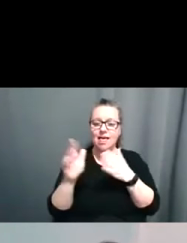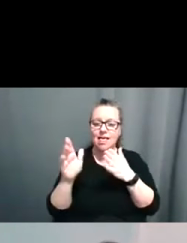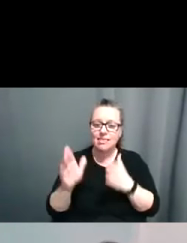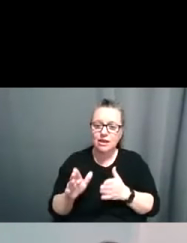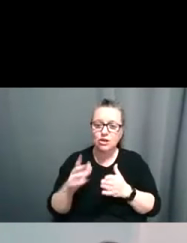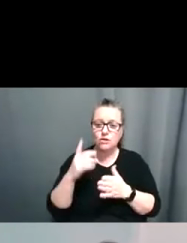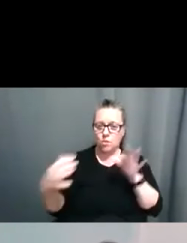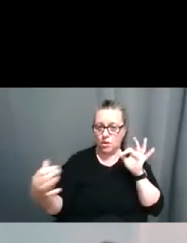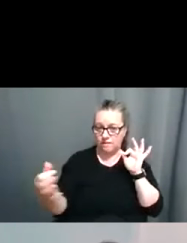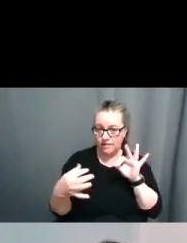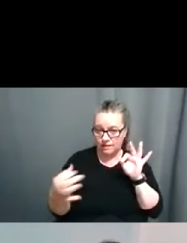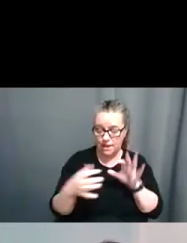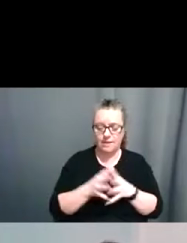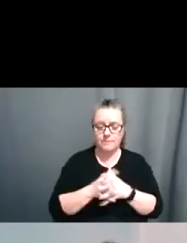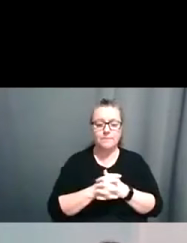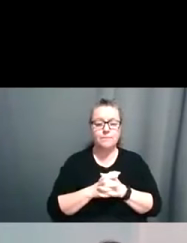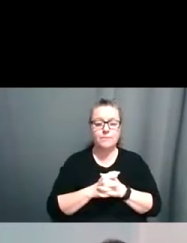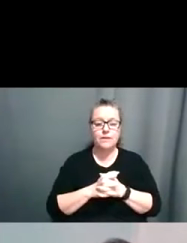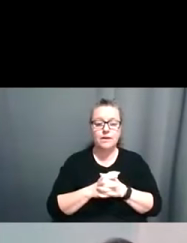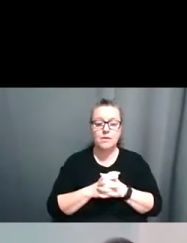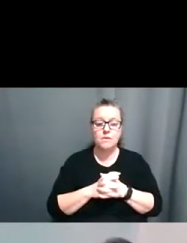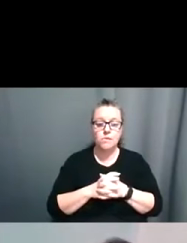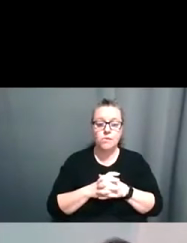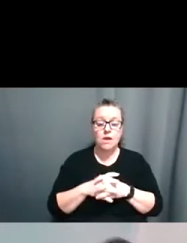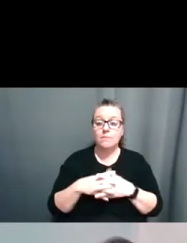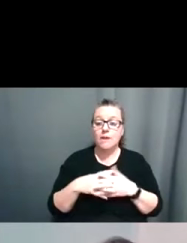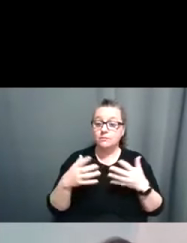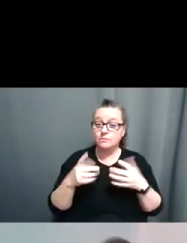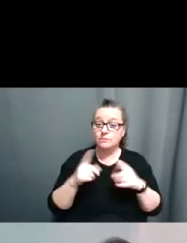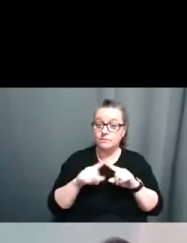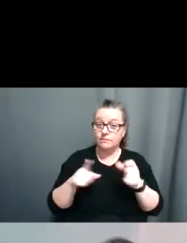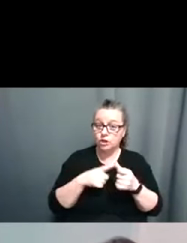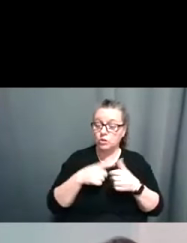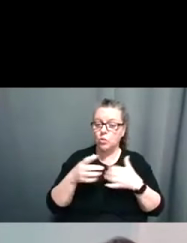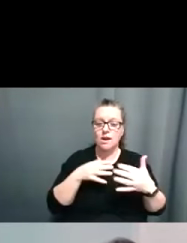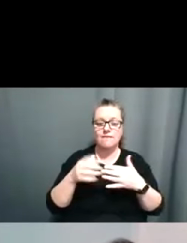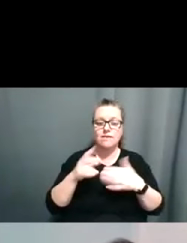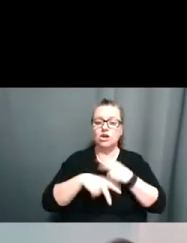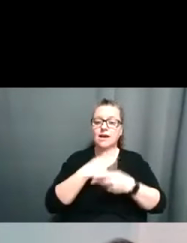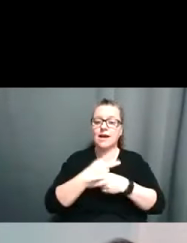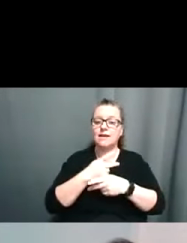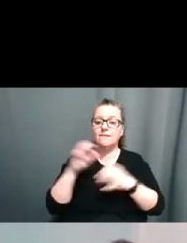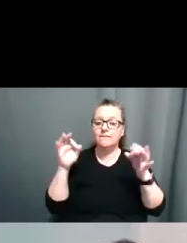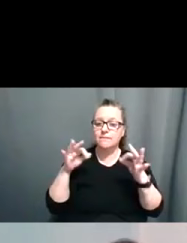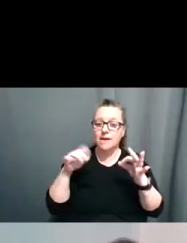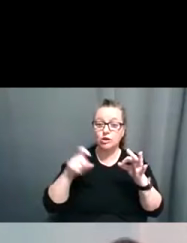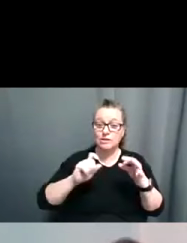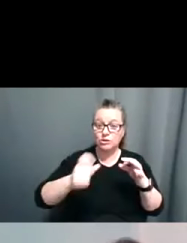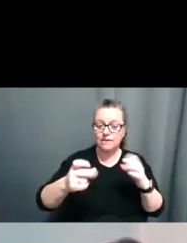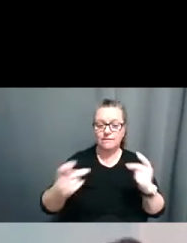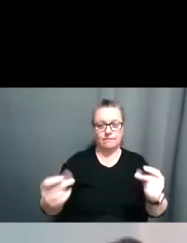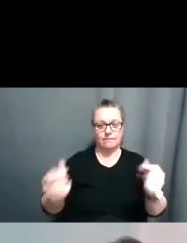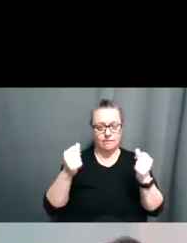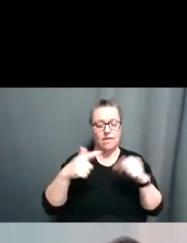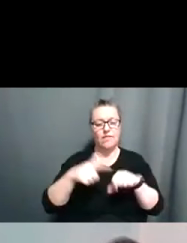accountable. But first, whatever kind of feedback you need to give it quickly. The longer the